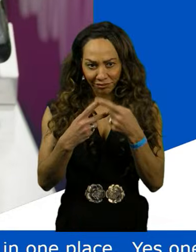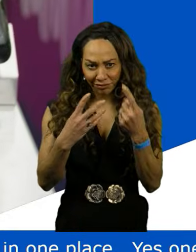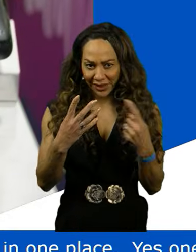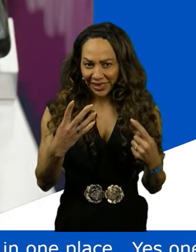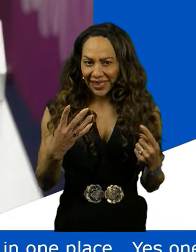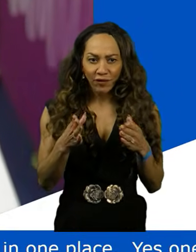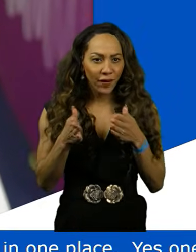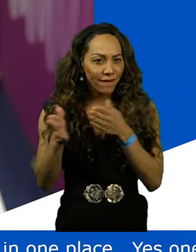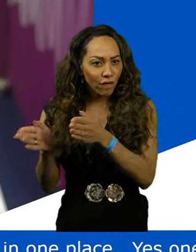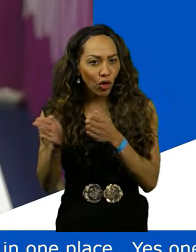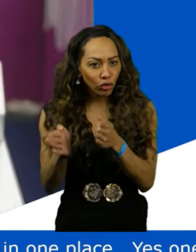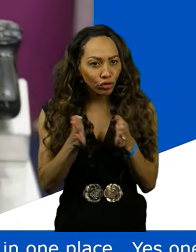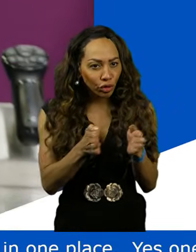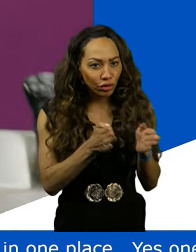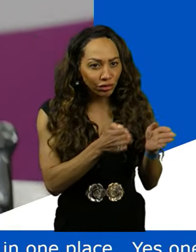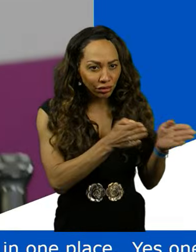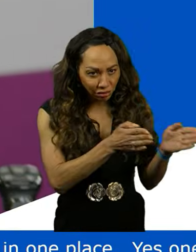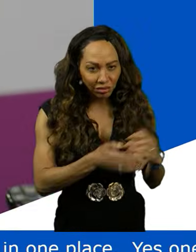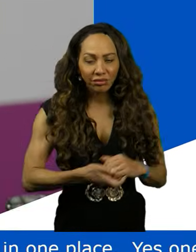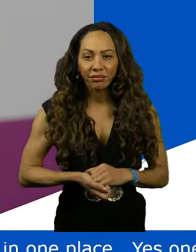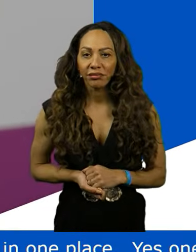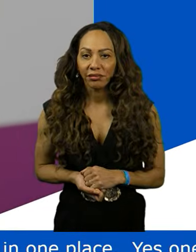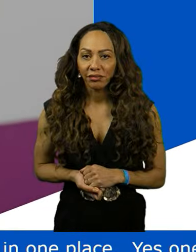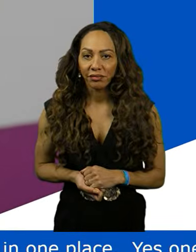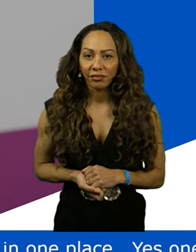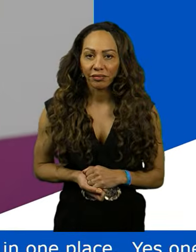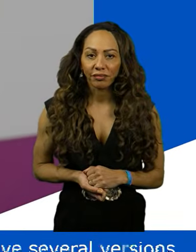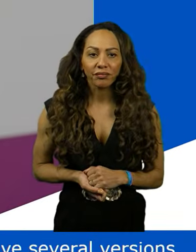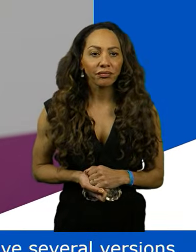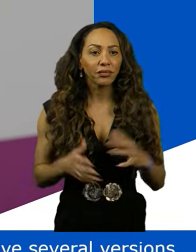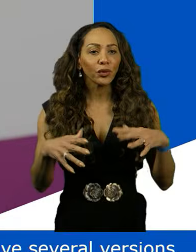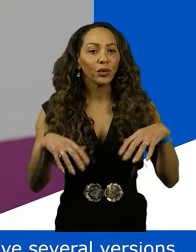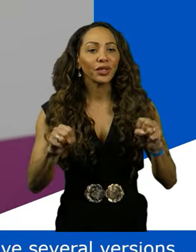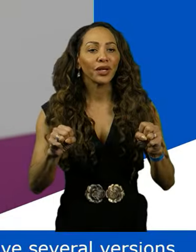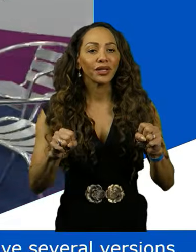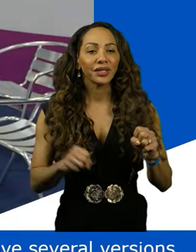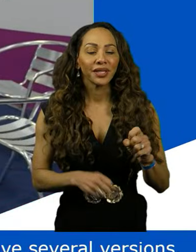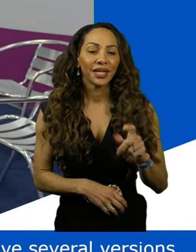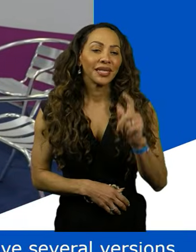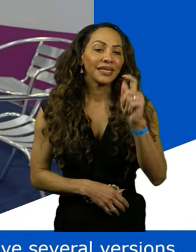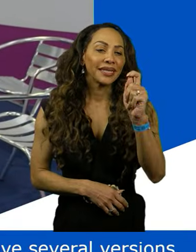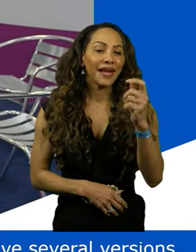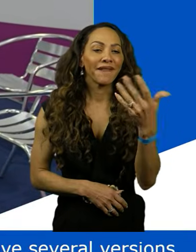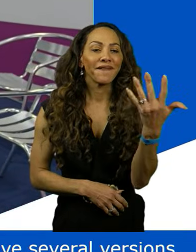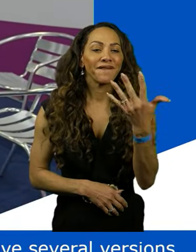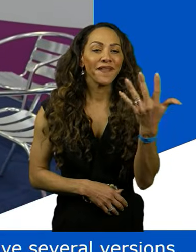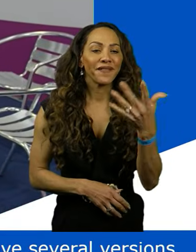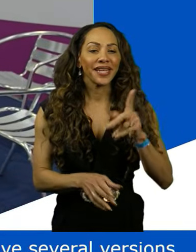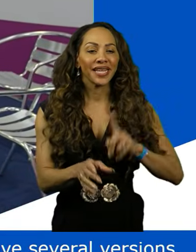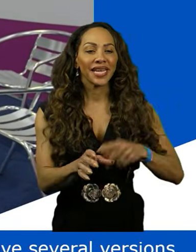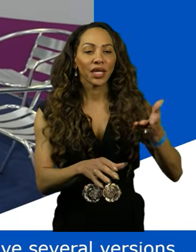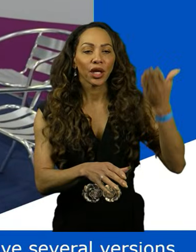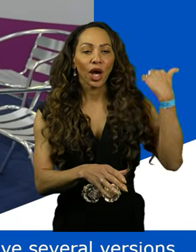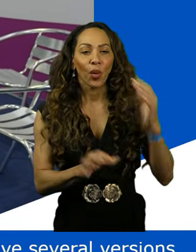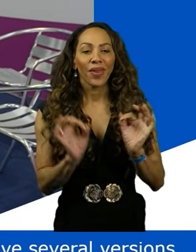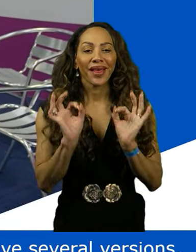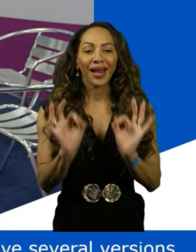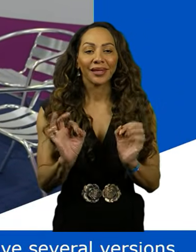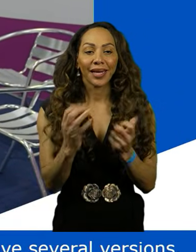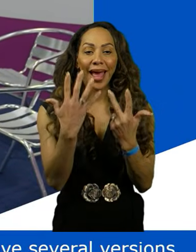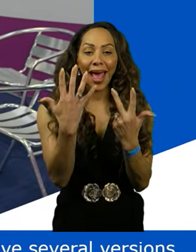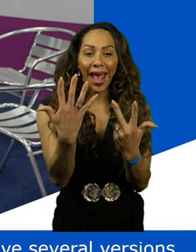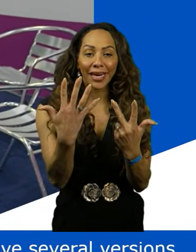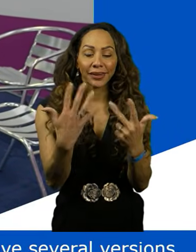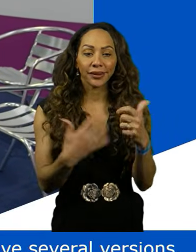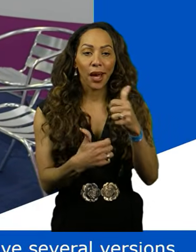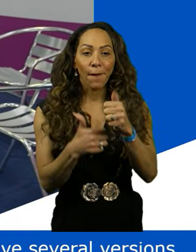versions. We started 10-15 years ago with the classic 8 buttons. We get